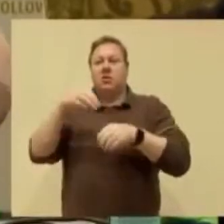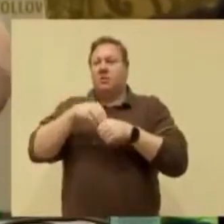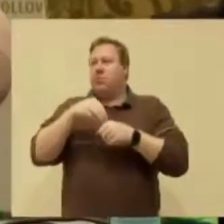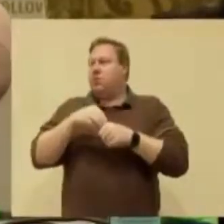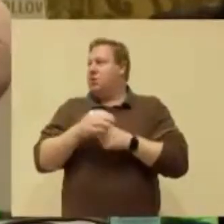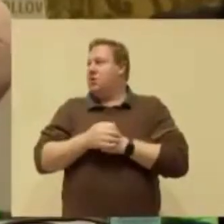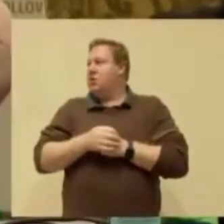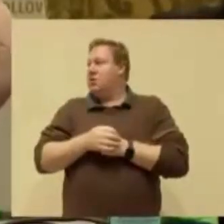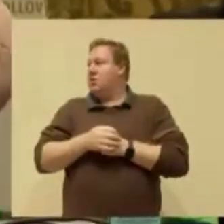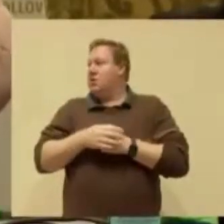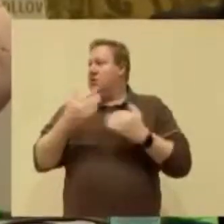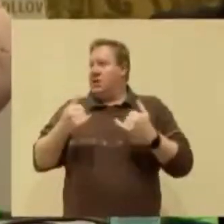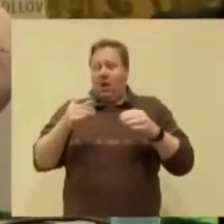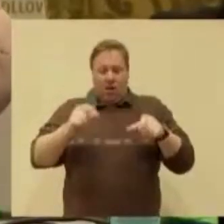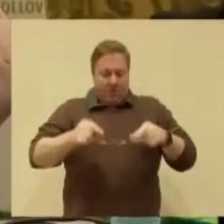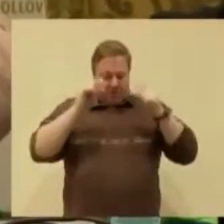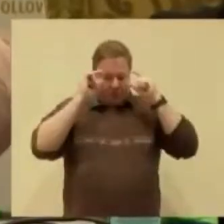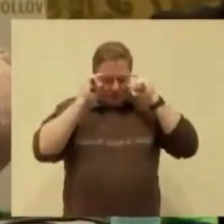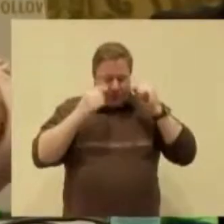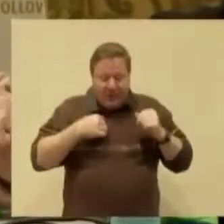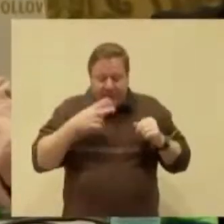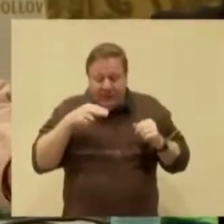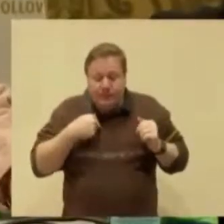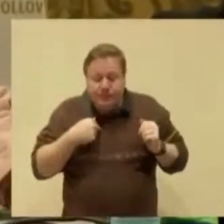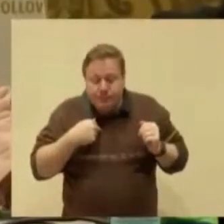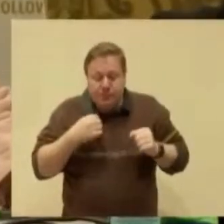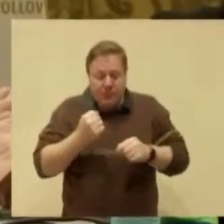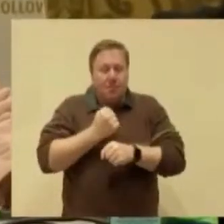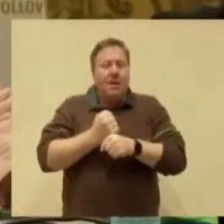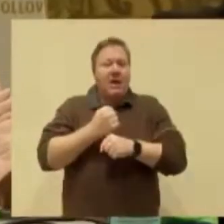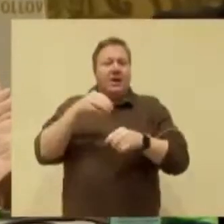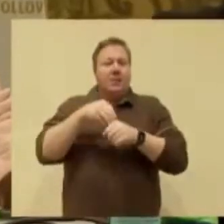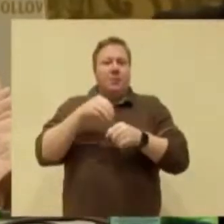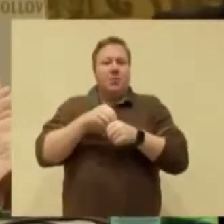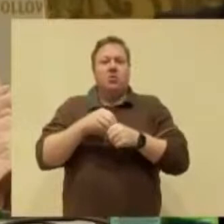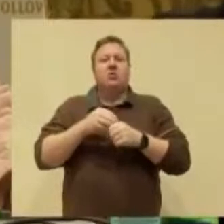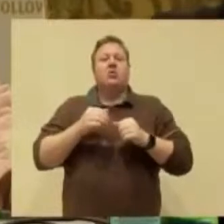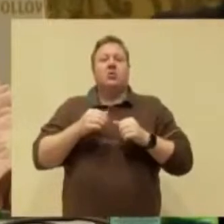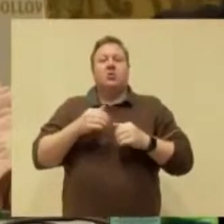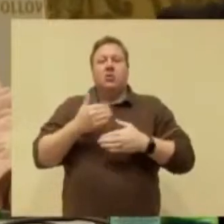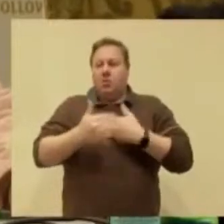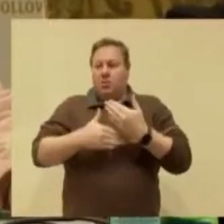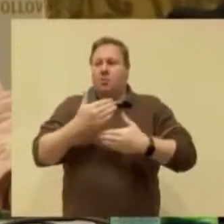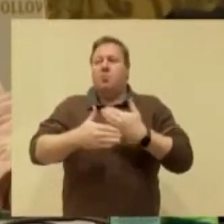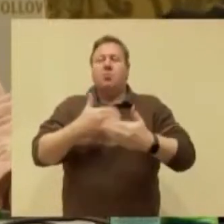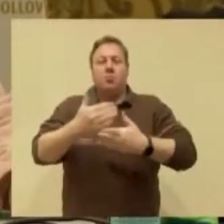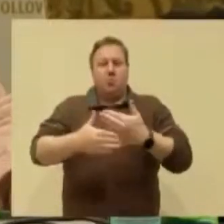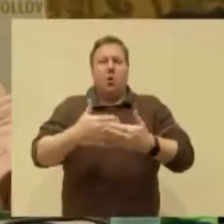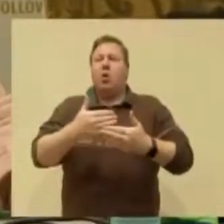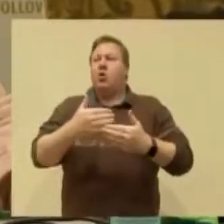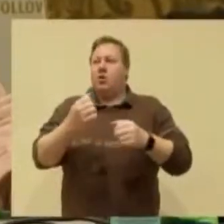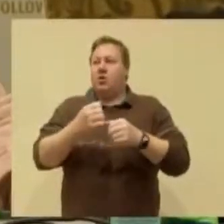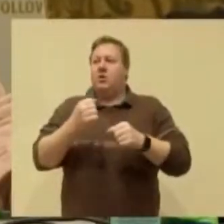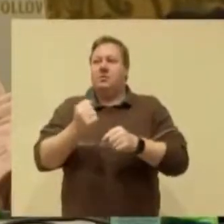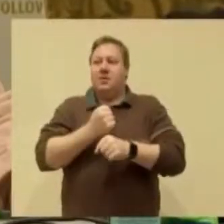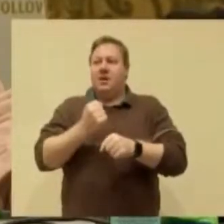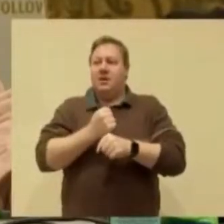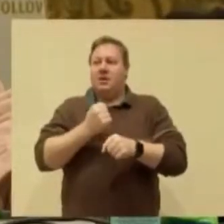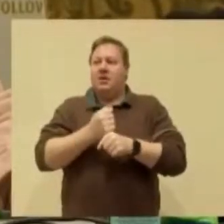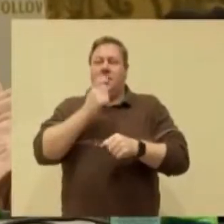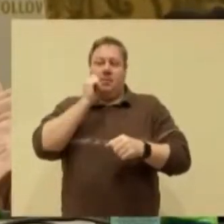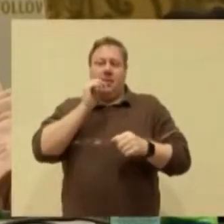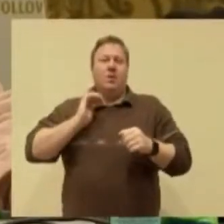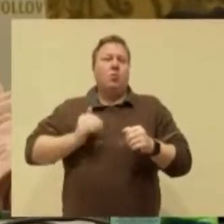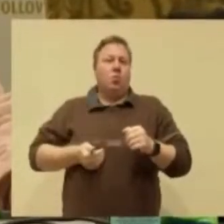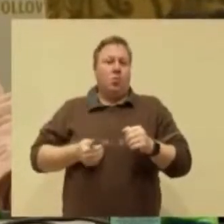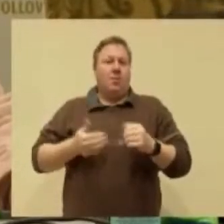see to make an input on the progress made in institutionalizing gender mainstreaming across the